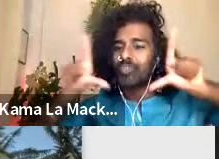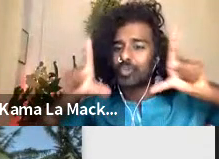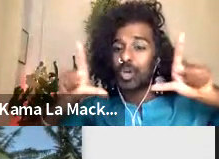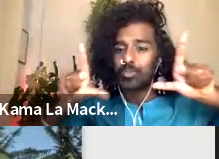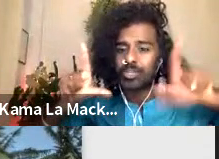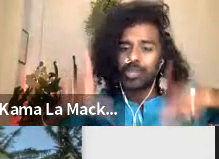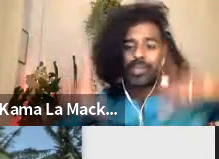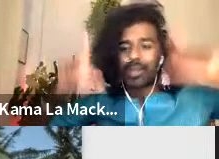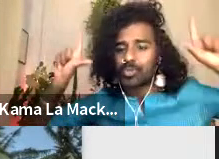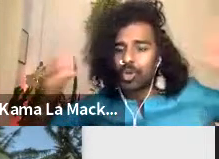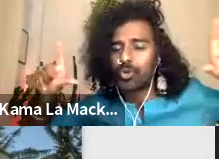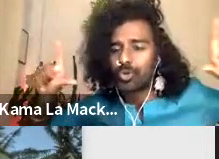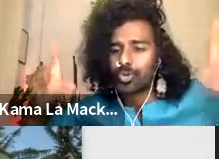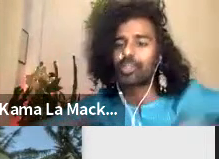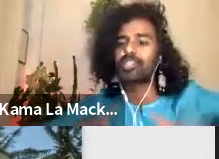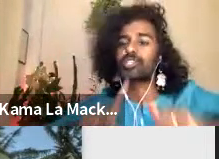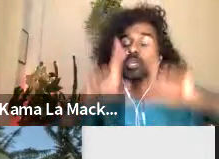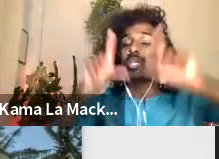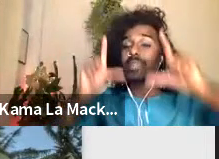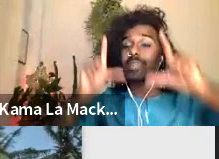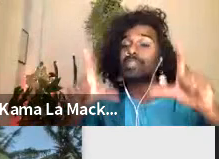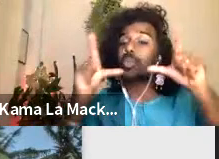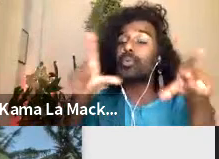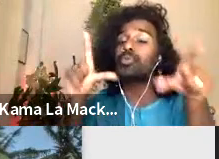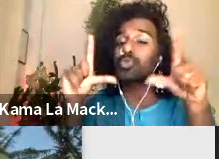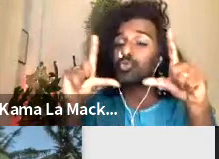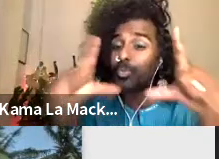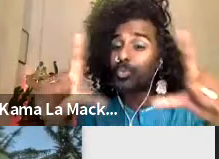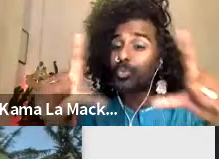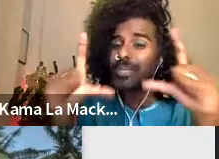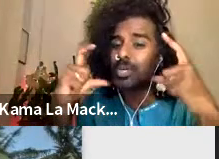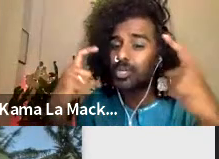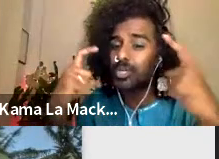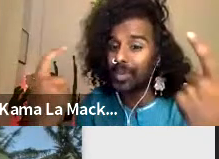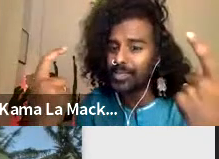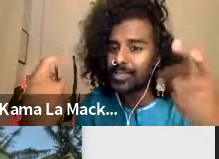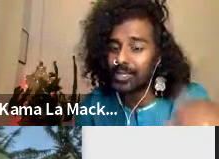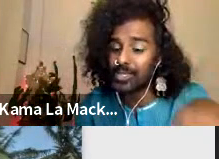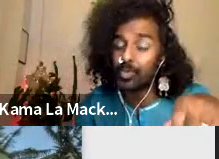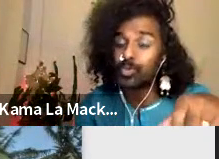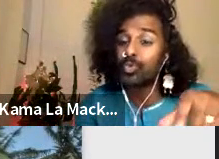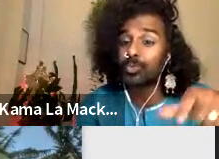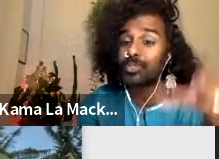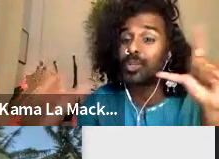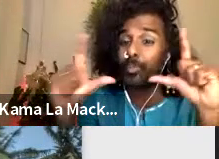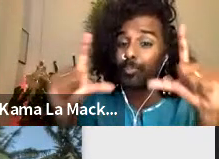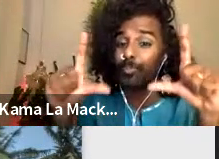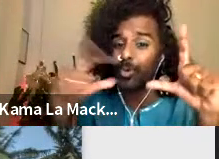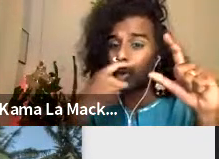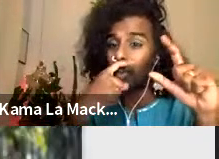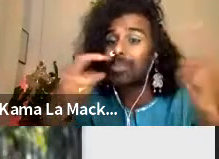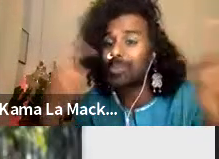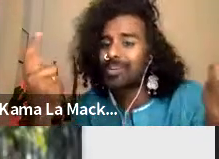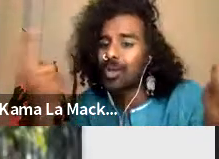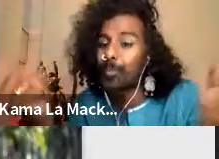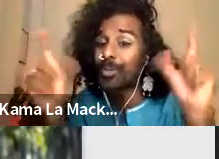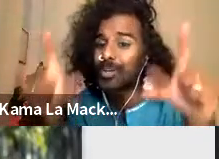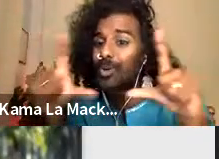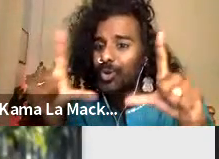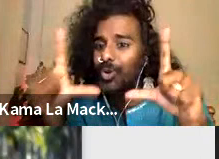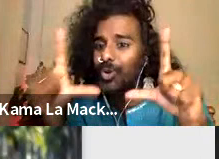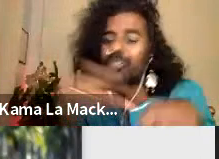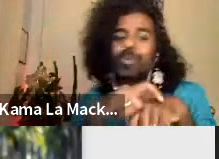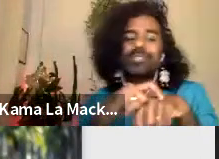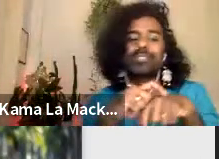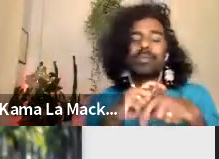this small visual object that has a long colonial history, that is supposed to represent a space, that is supposed to represent typically a